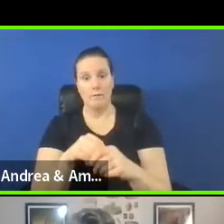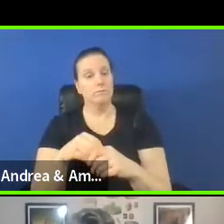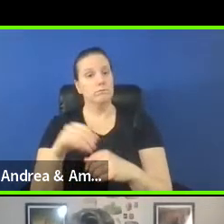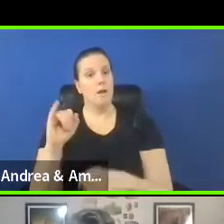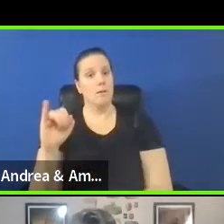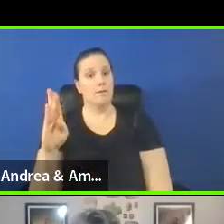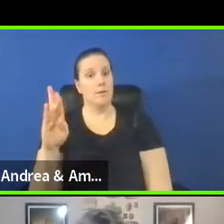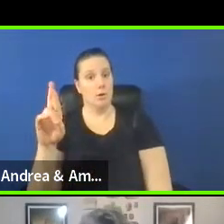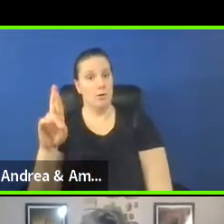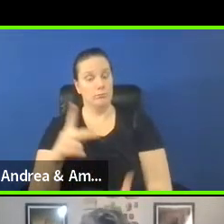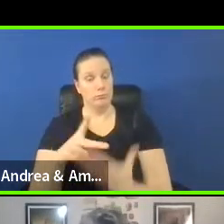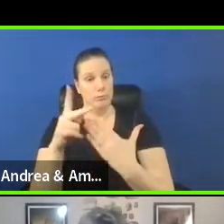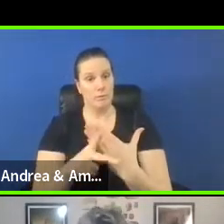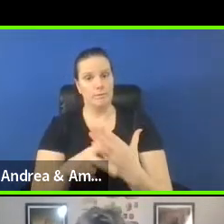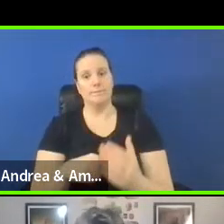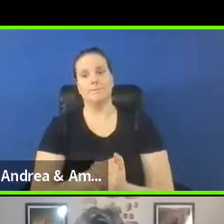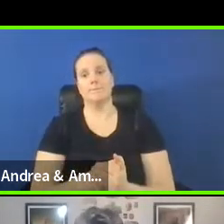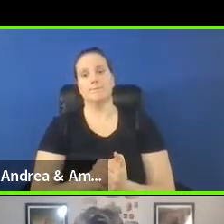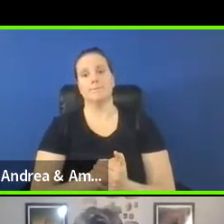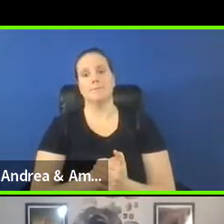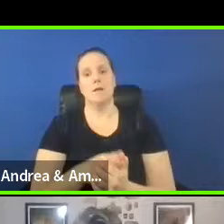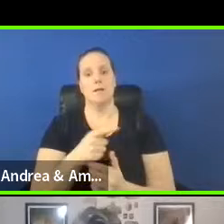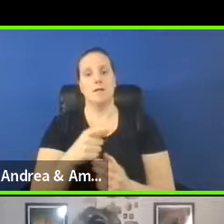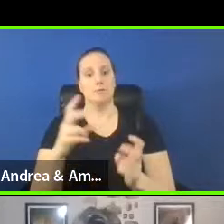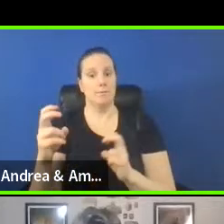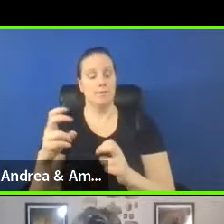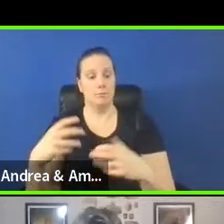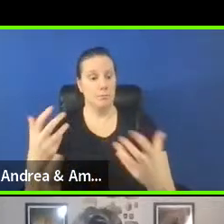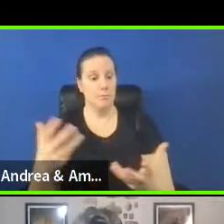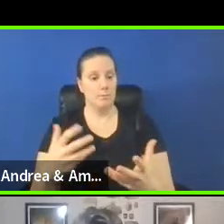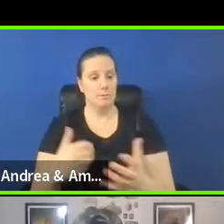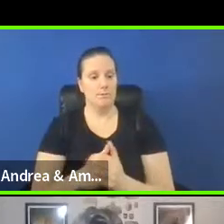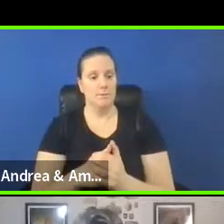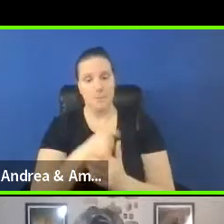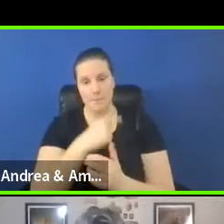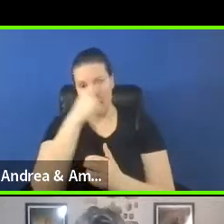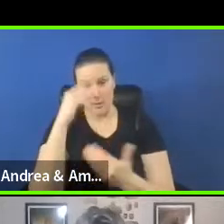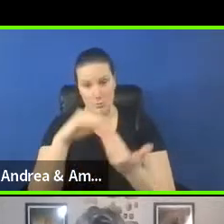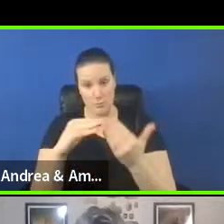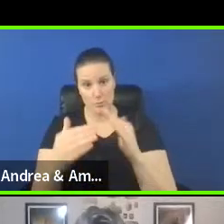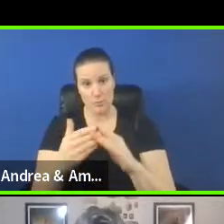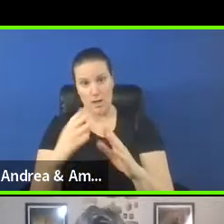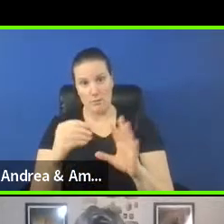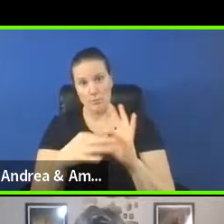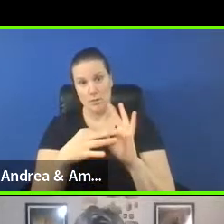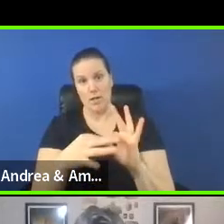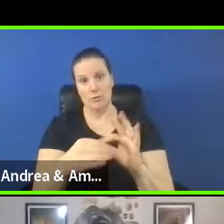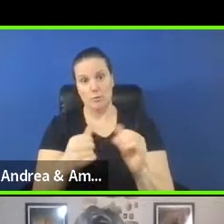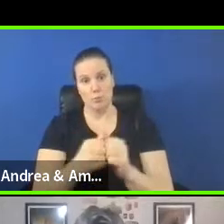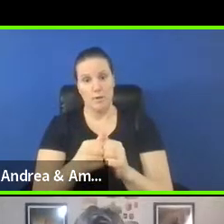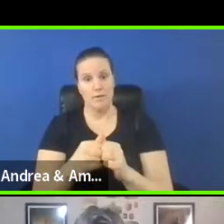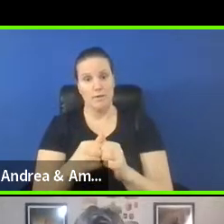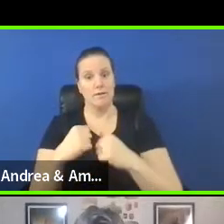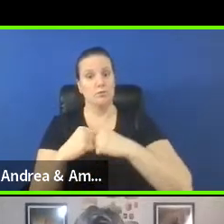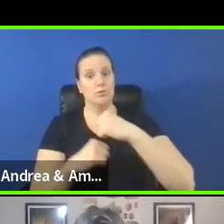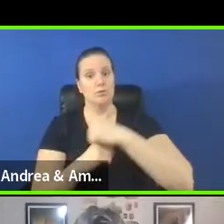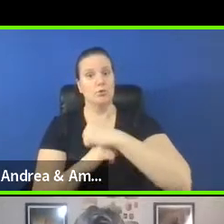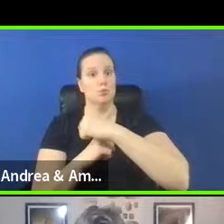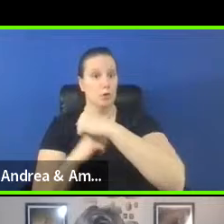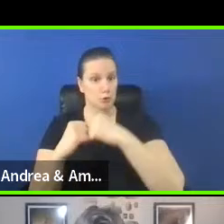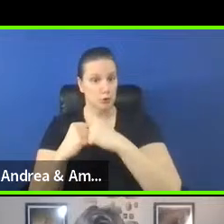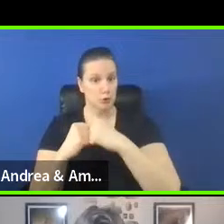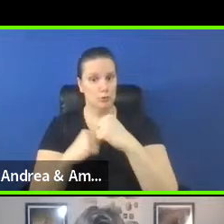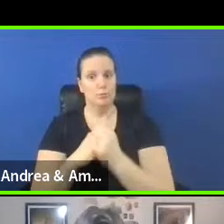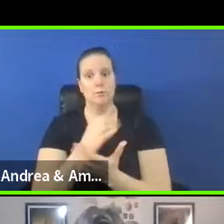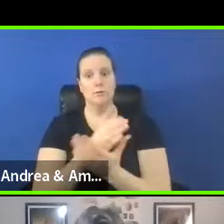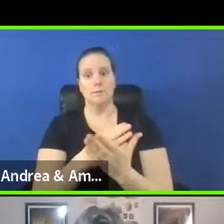Replacement Program. The topic is going to be Black community and their relationships with infrastructure. Some